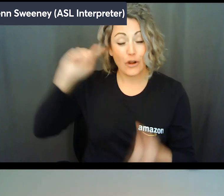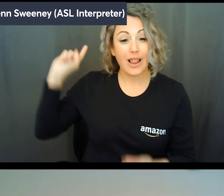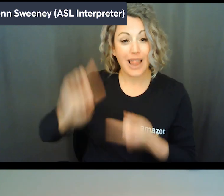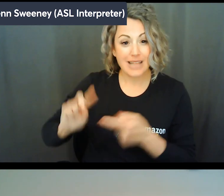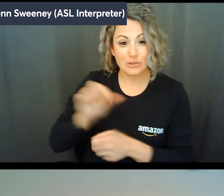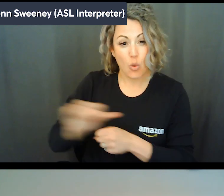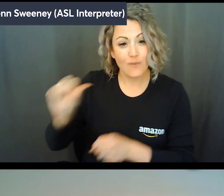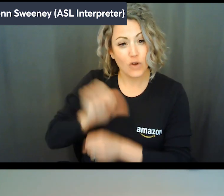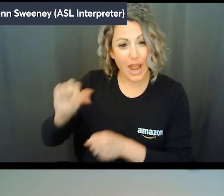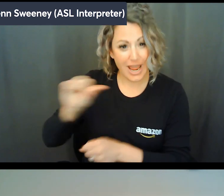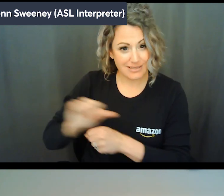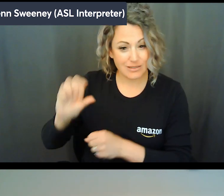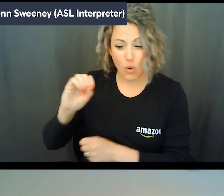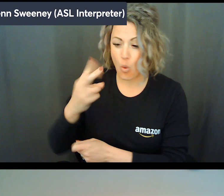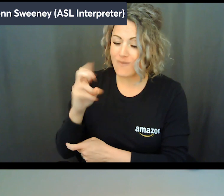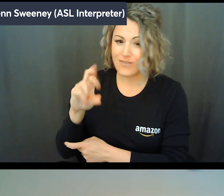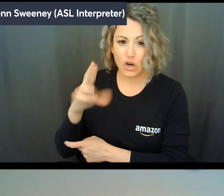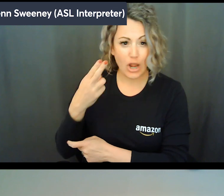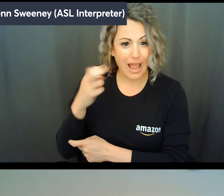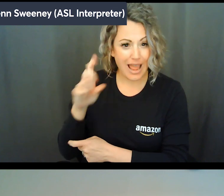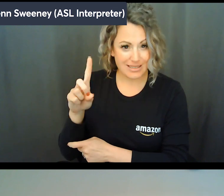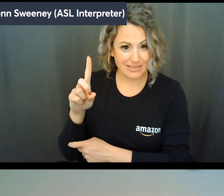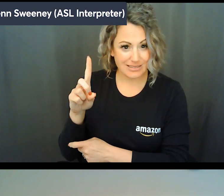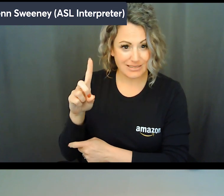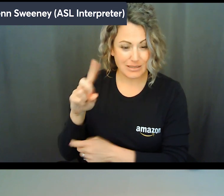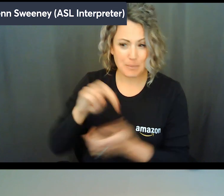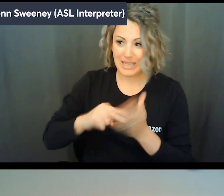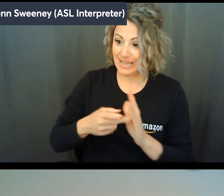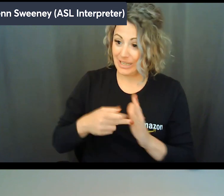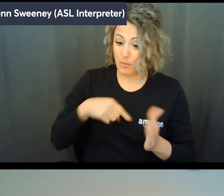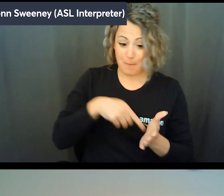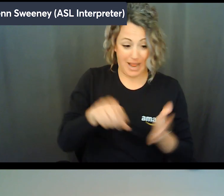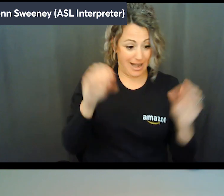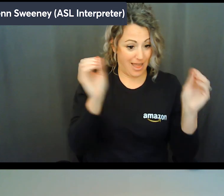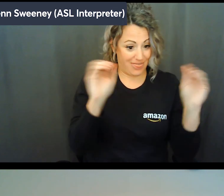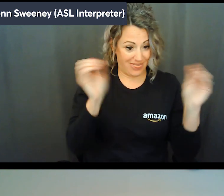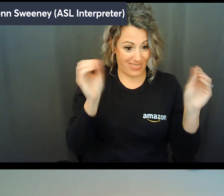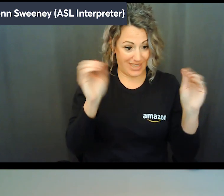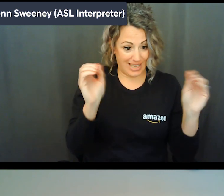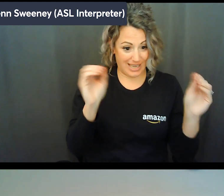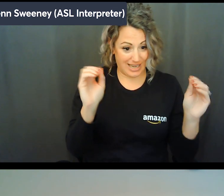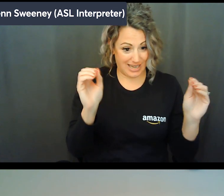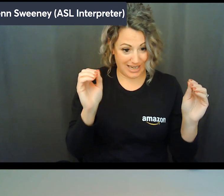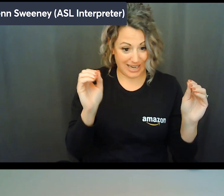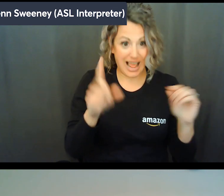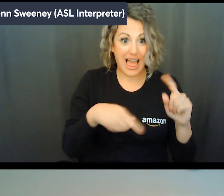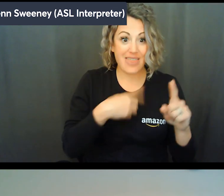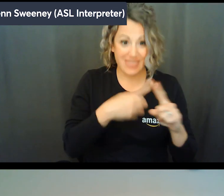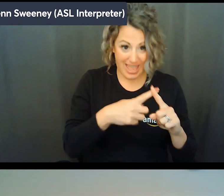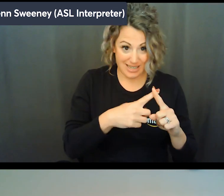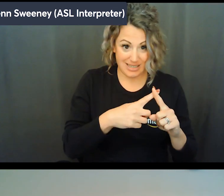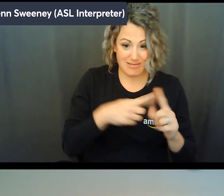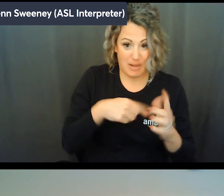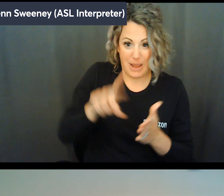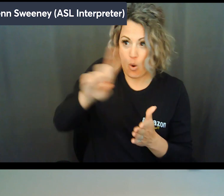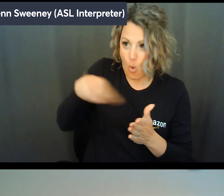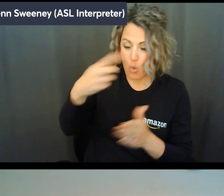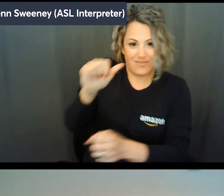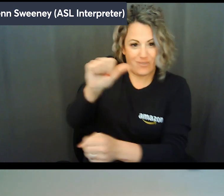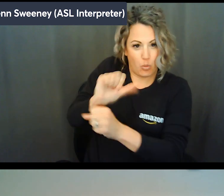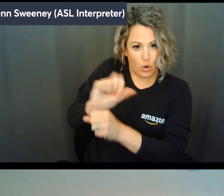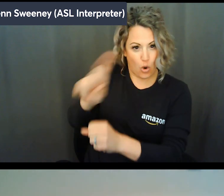going from nothing. I'm not paying anything to, now I have a big job to do. I get that job done. I can go back to